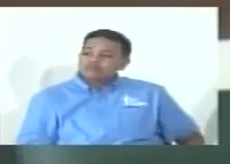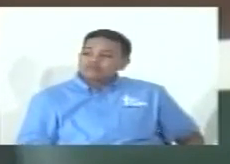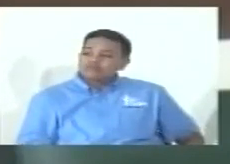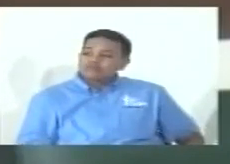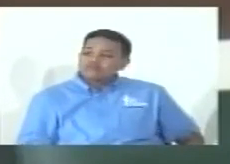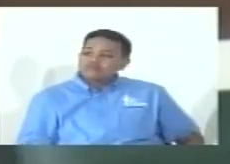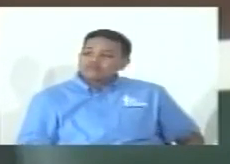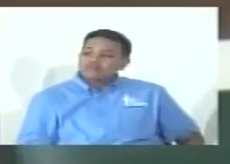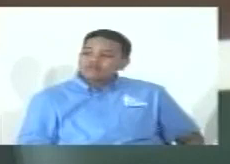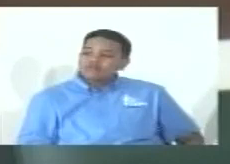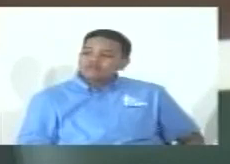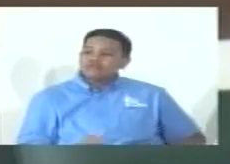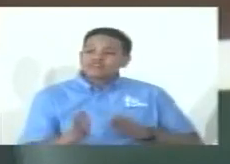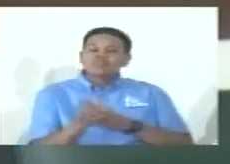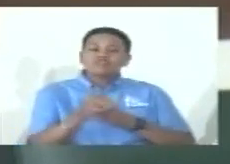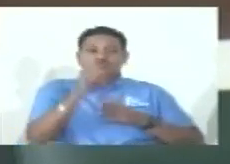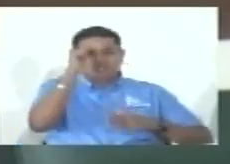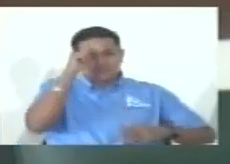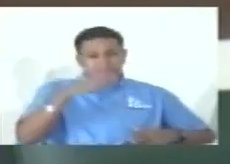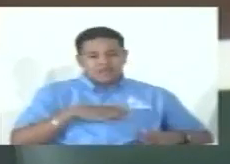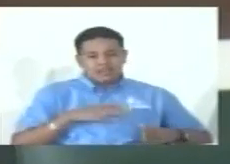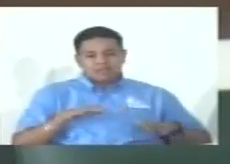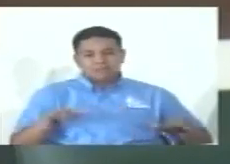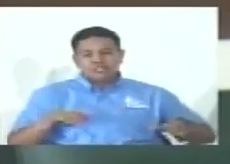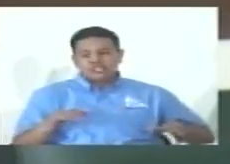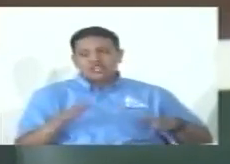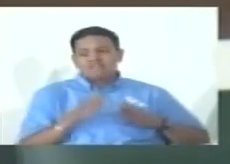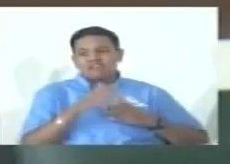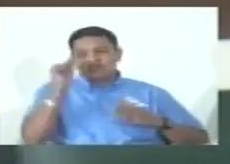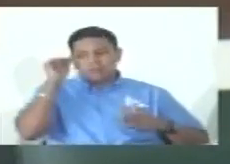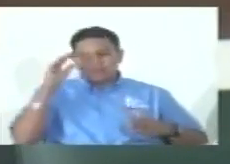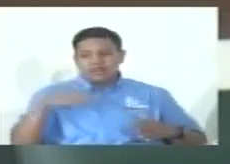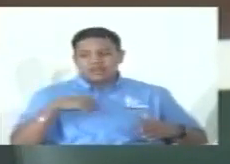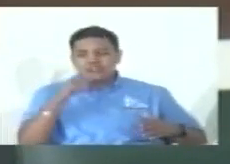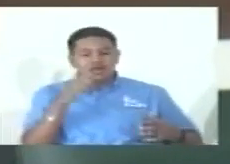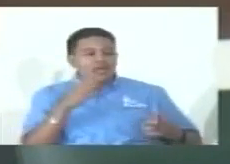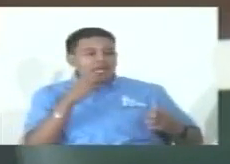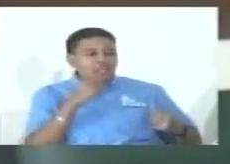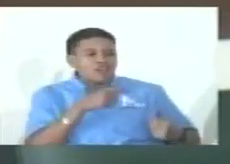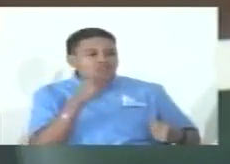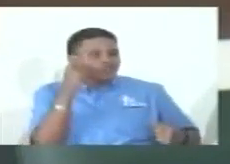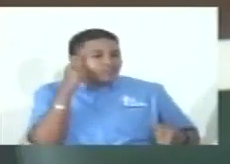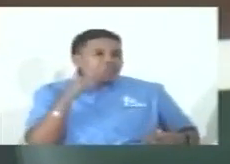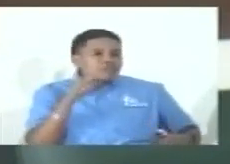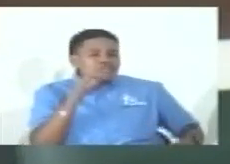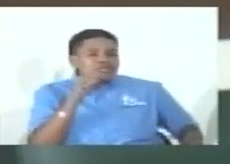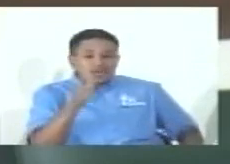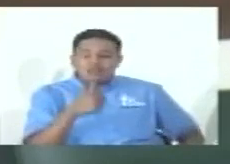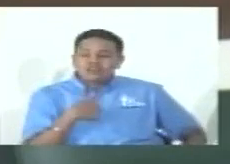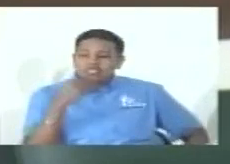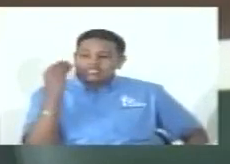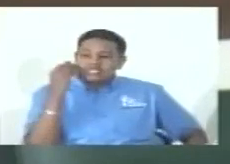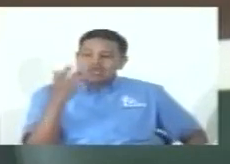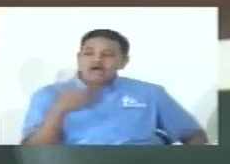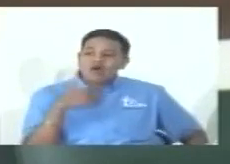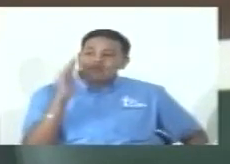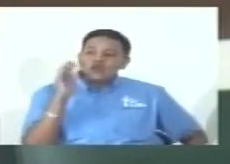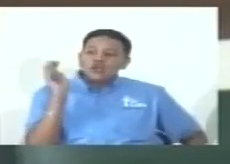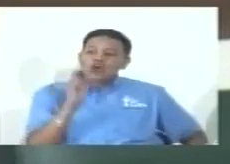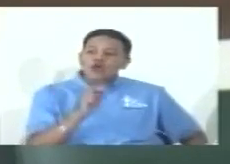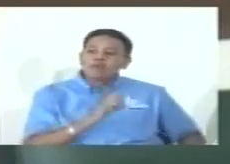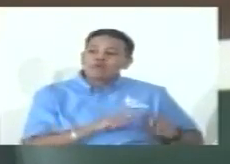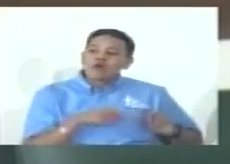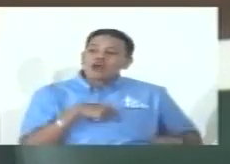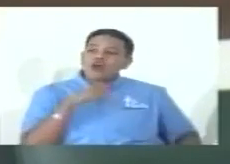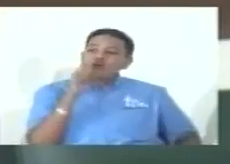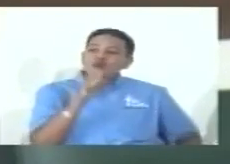a fisherman's beach, and that the fishermen were not being taken care of and so on. So I said, yes, I will come, but I'm going to Montego